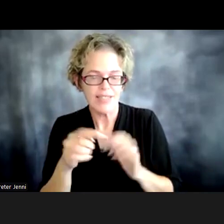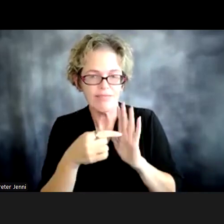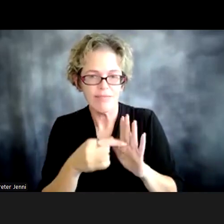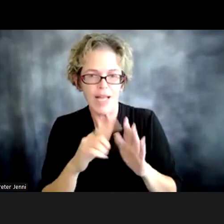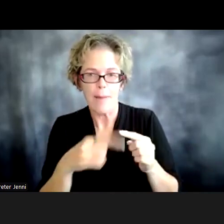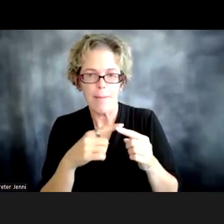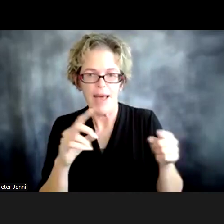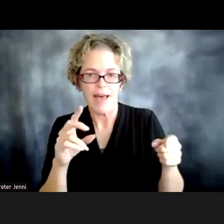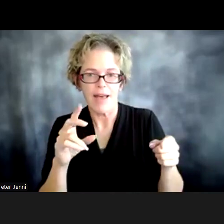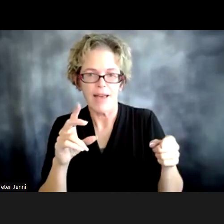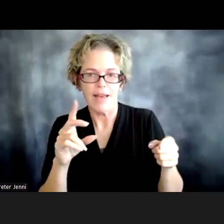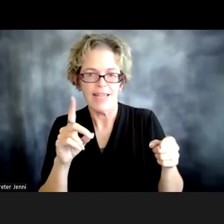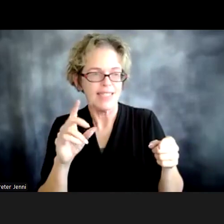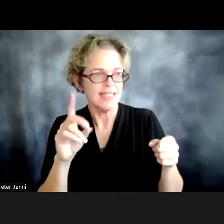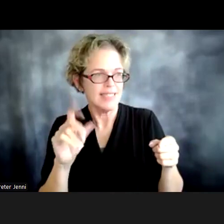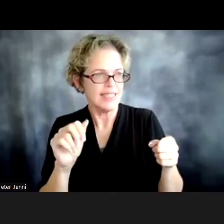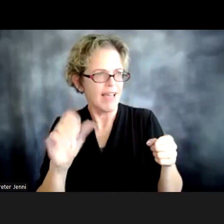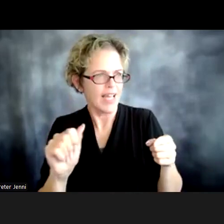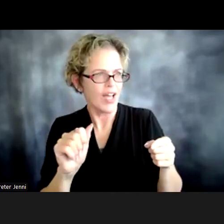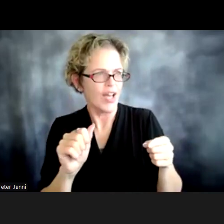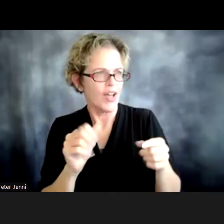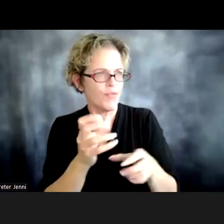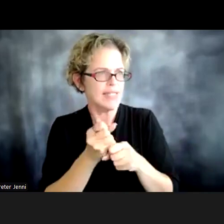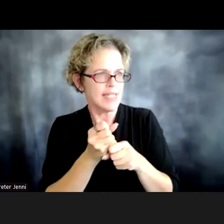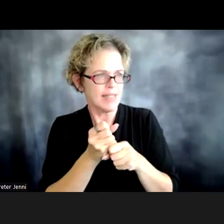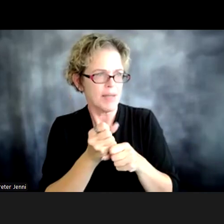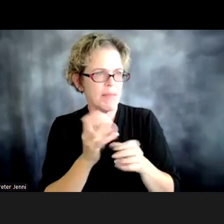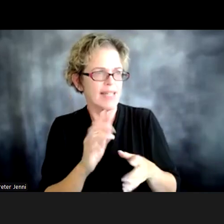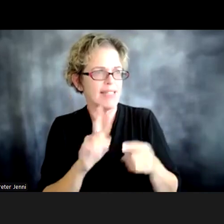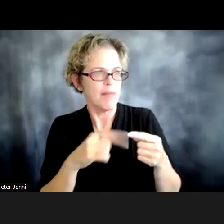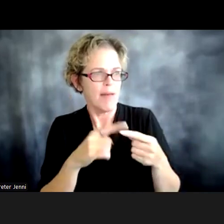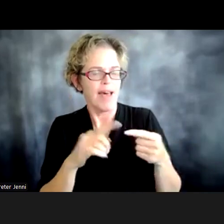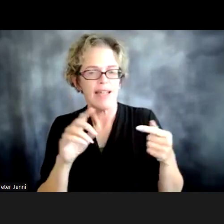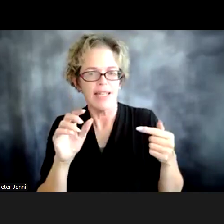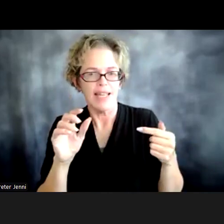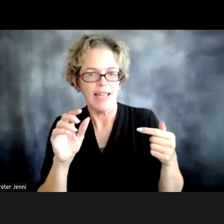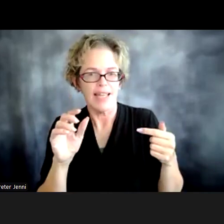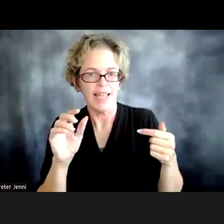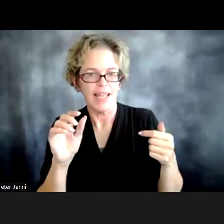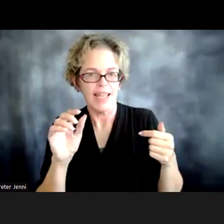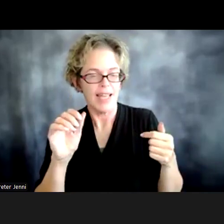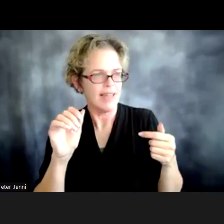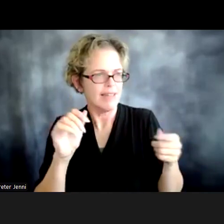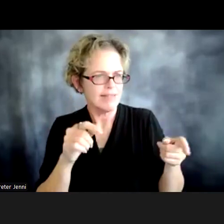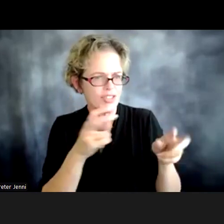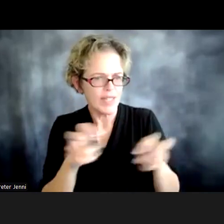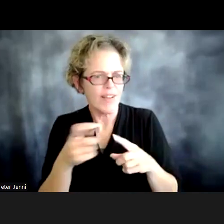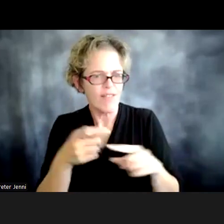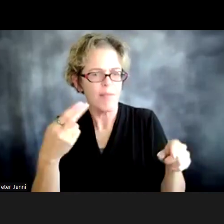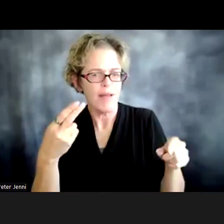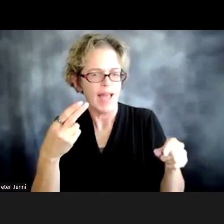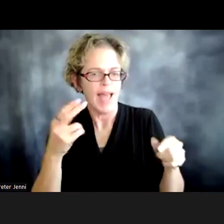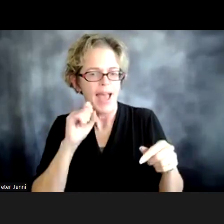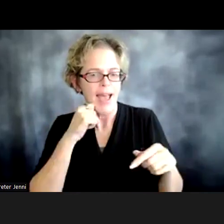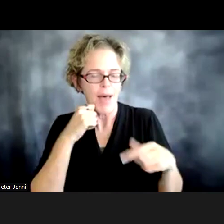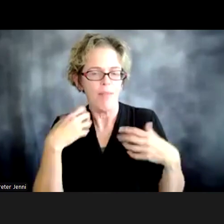recipients will be notified about their new eligibility for APTCs and transition from Apple Health expansion,